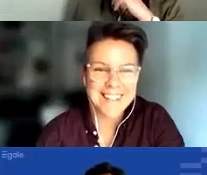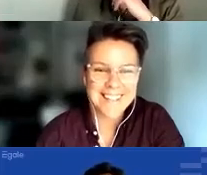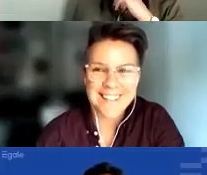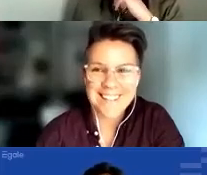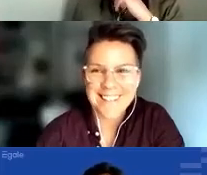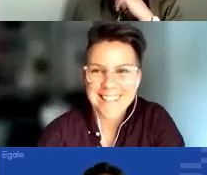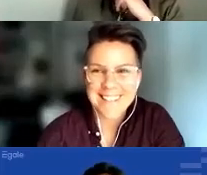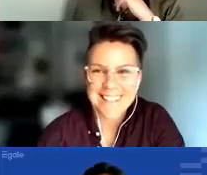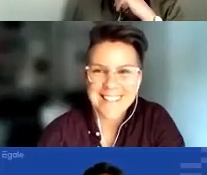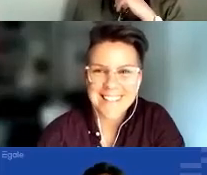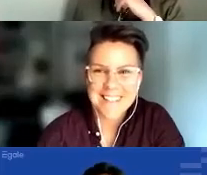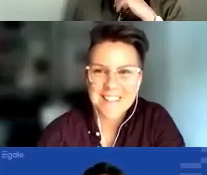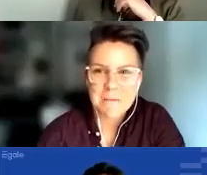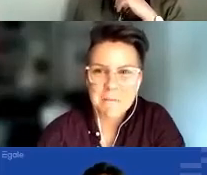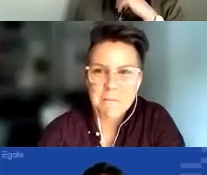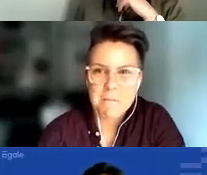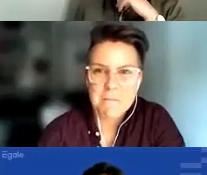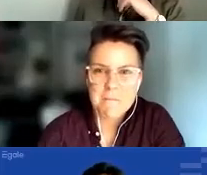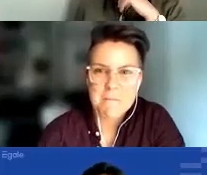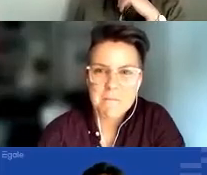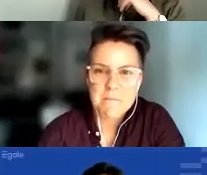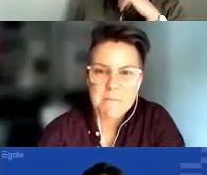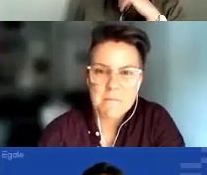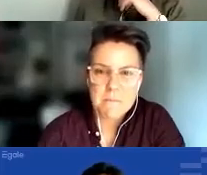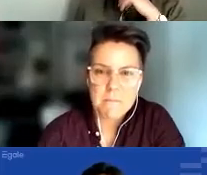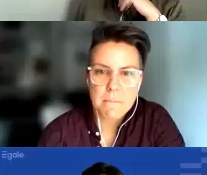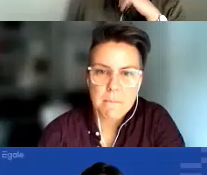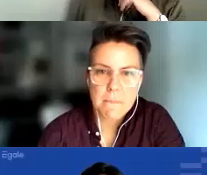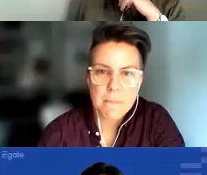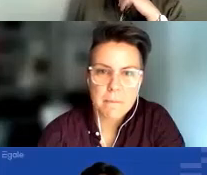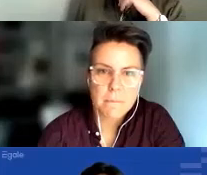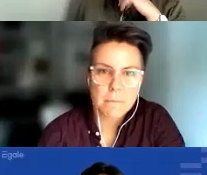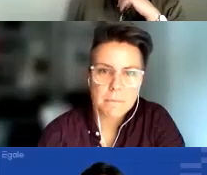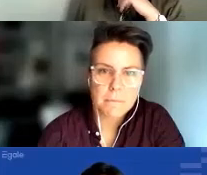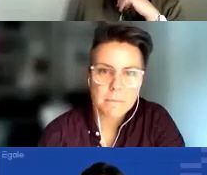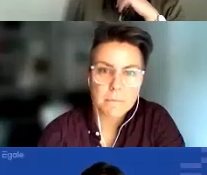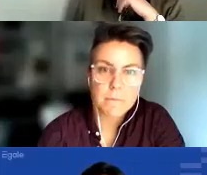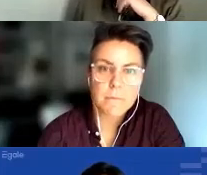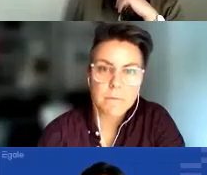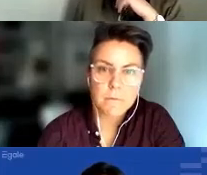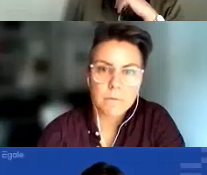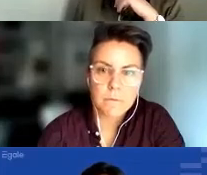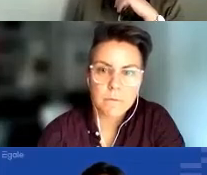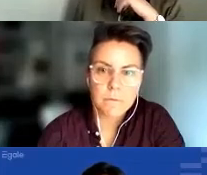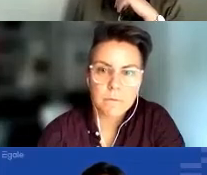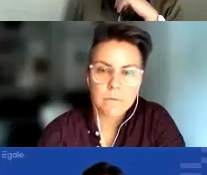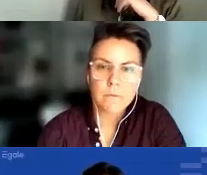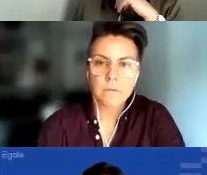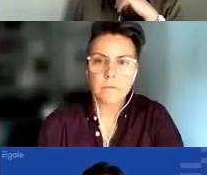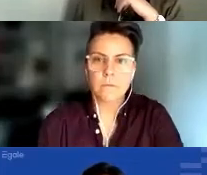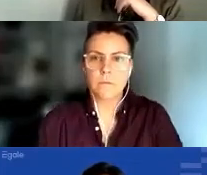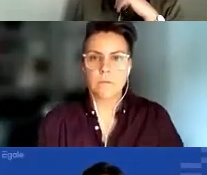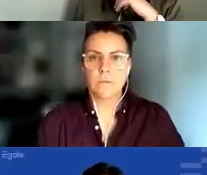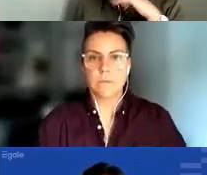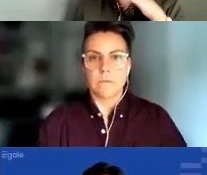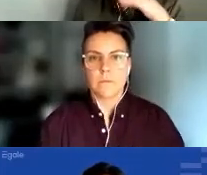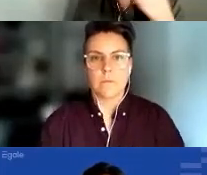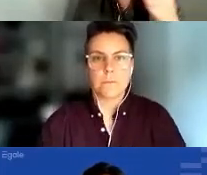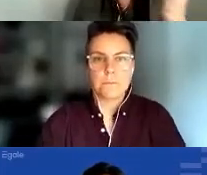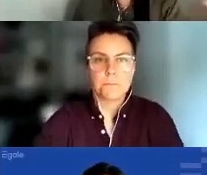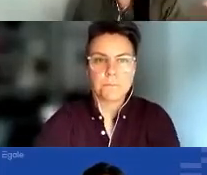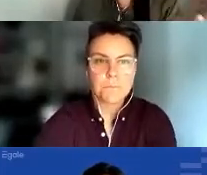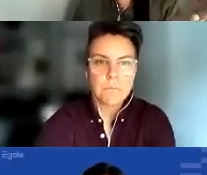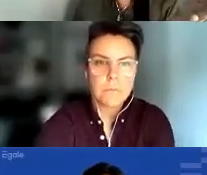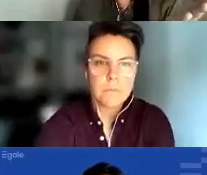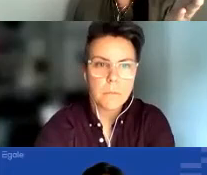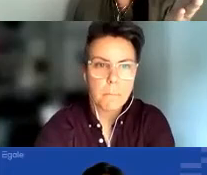viewed. So we do have a couple questions, but I'm really interested in the fact that